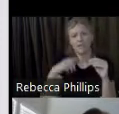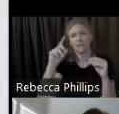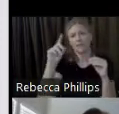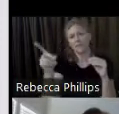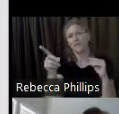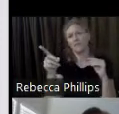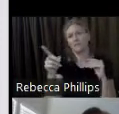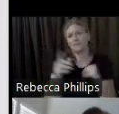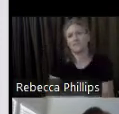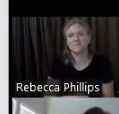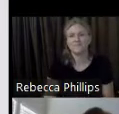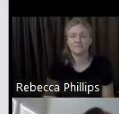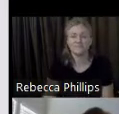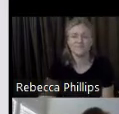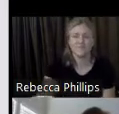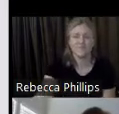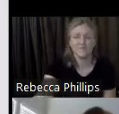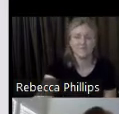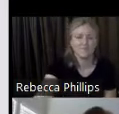doing it and what they're doing.